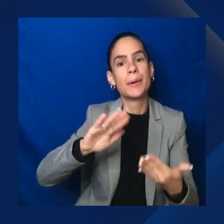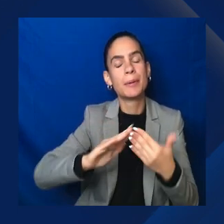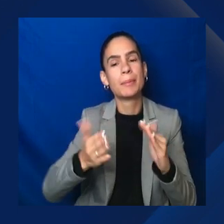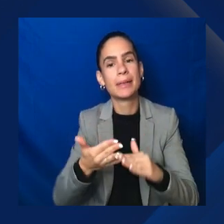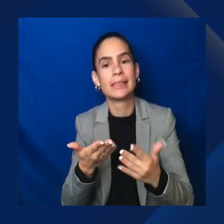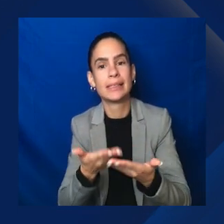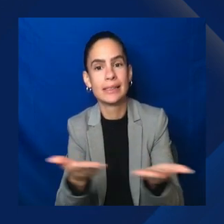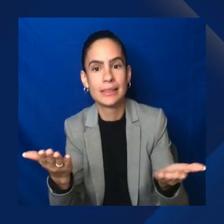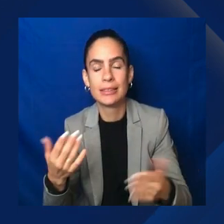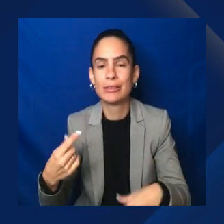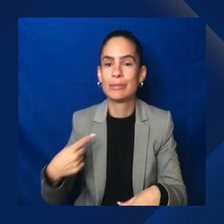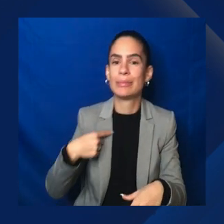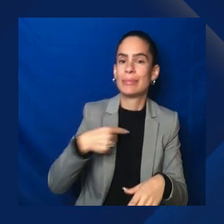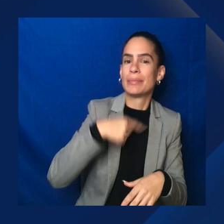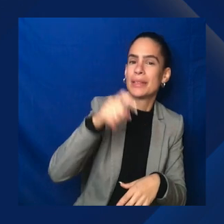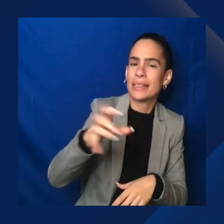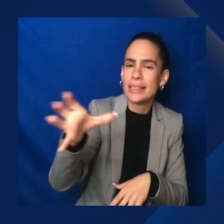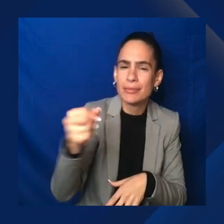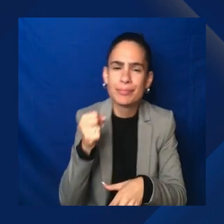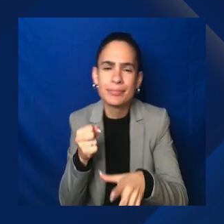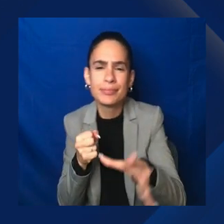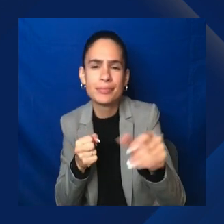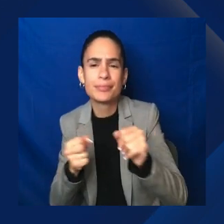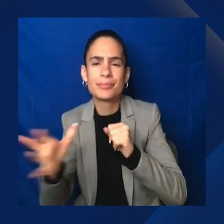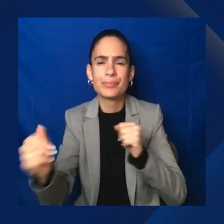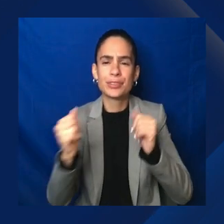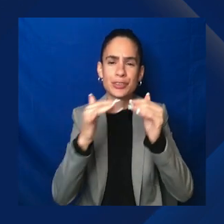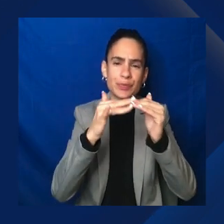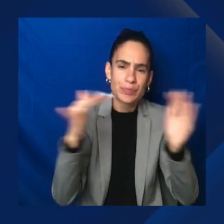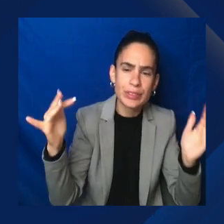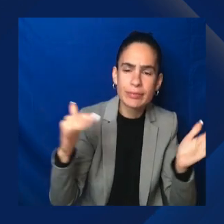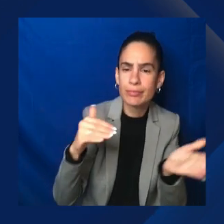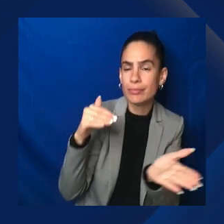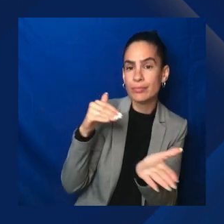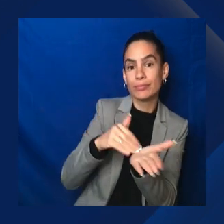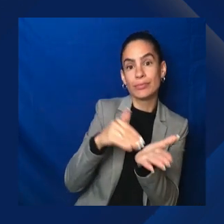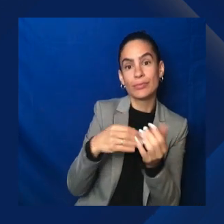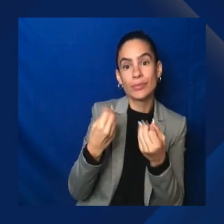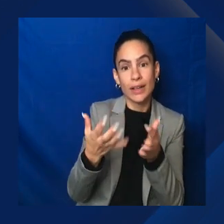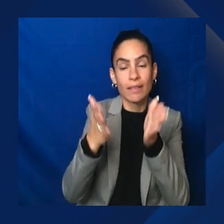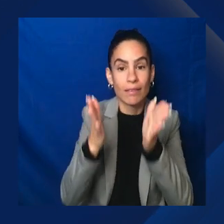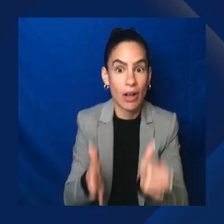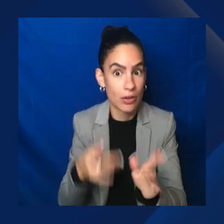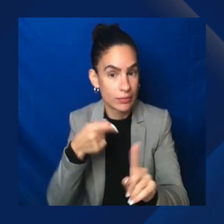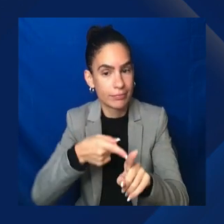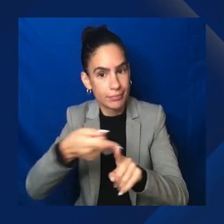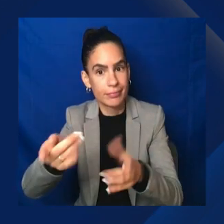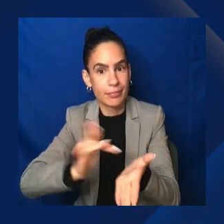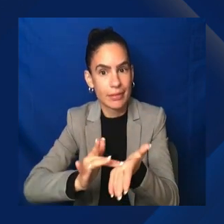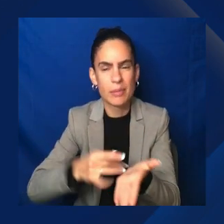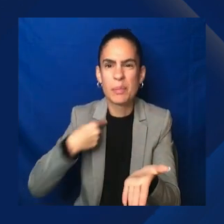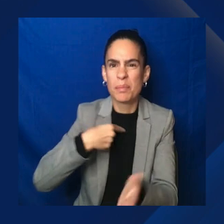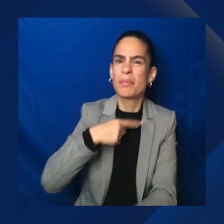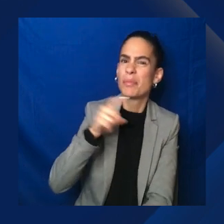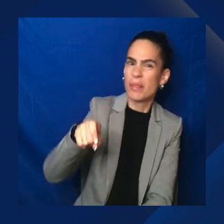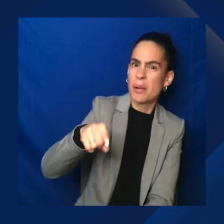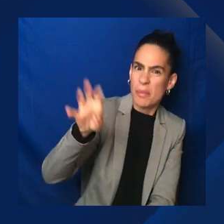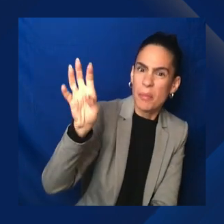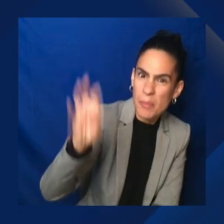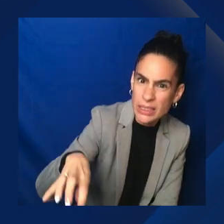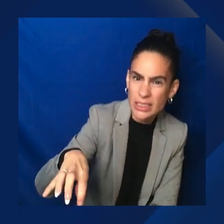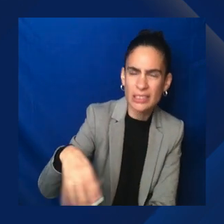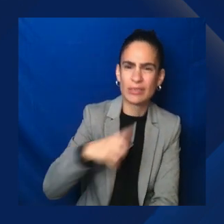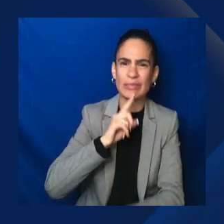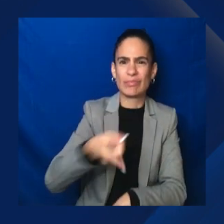diversify our providers. We just don't. I mean, it's so rare that I was able to